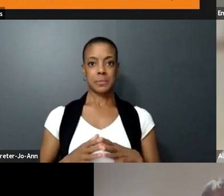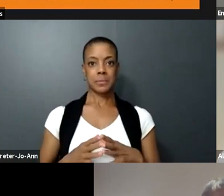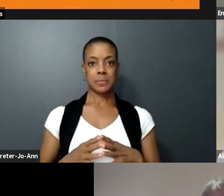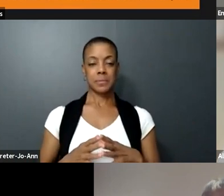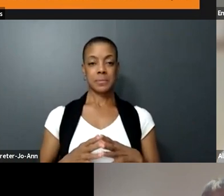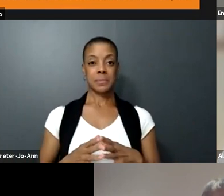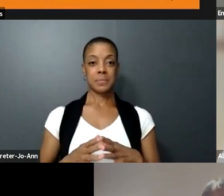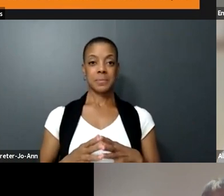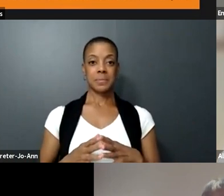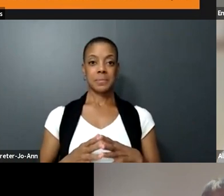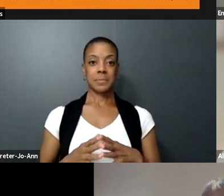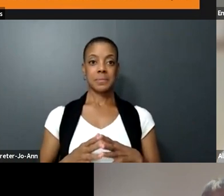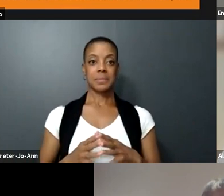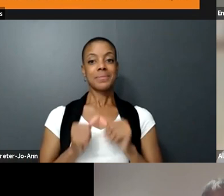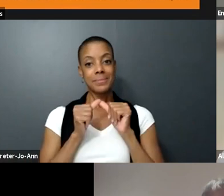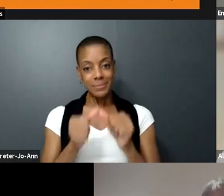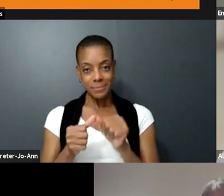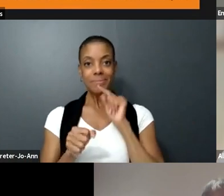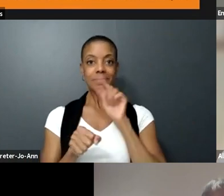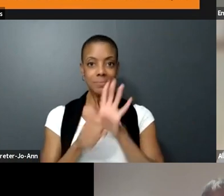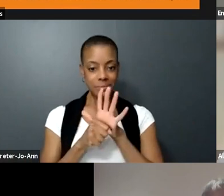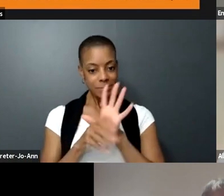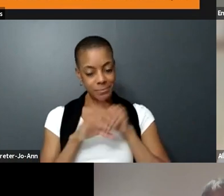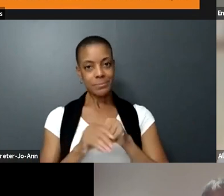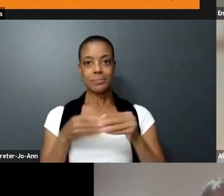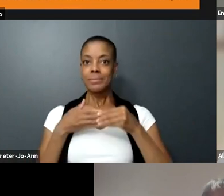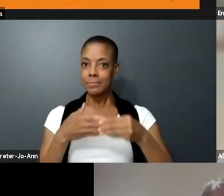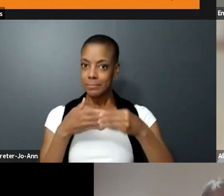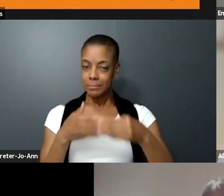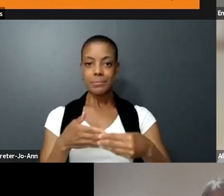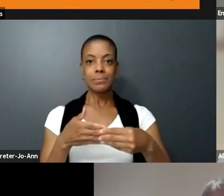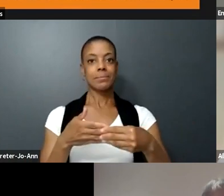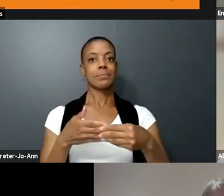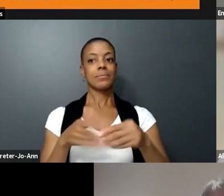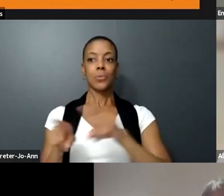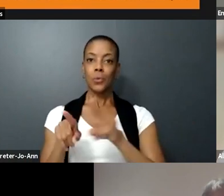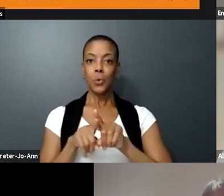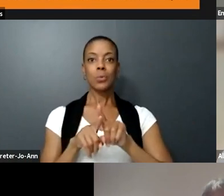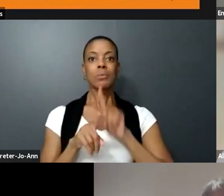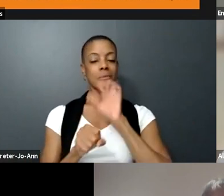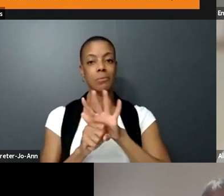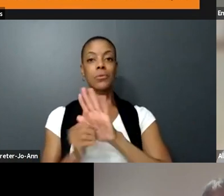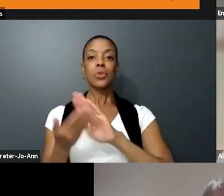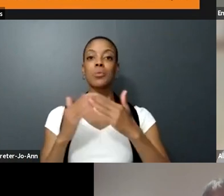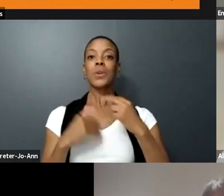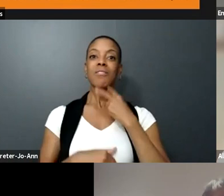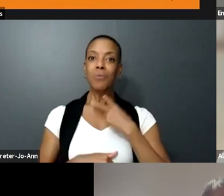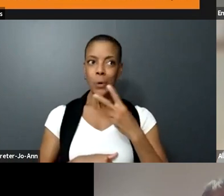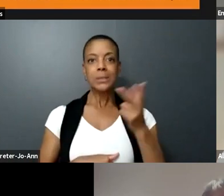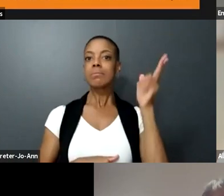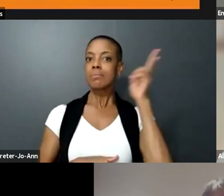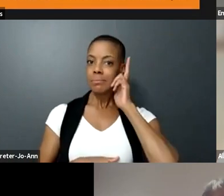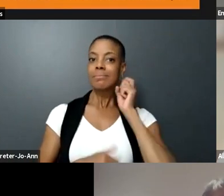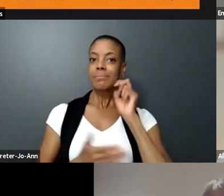So thank you for your continual commitment to leadership, but also ensuring community voices are heard. And as Chief Kelly